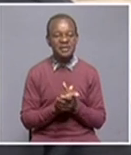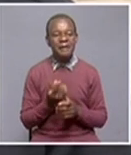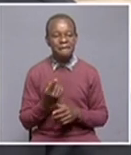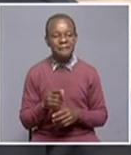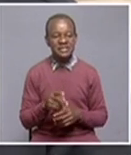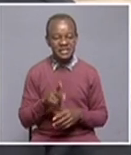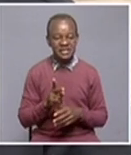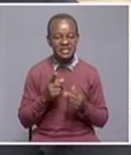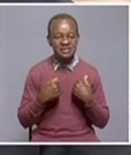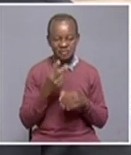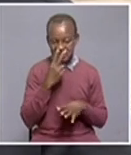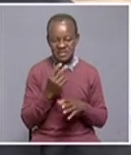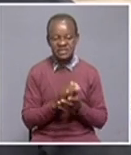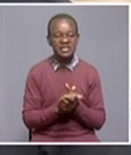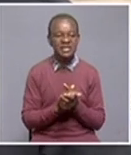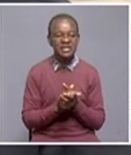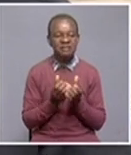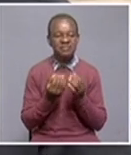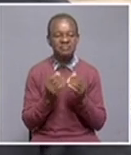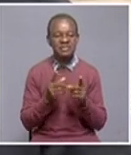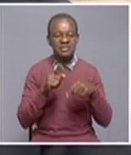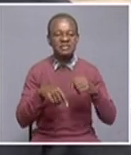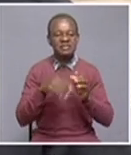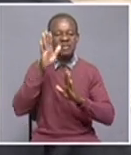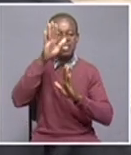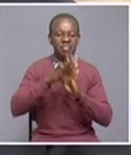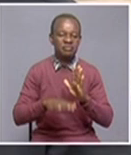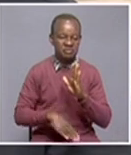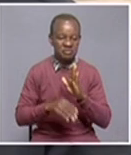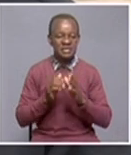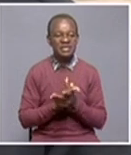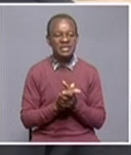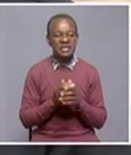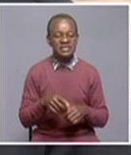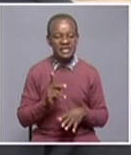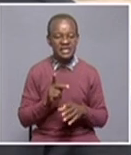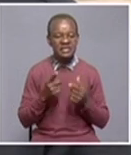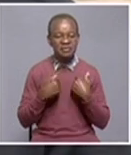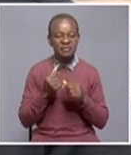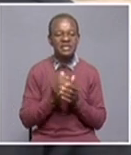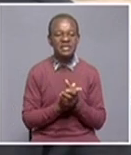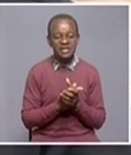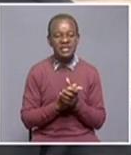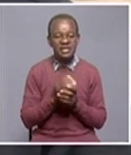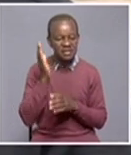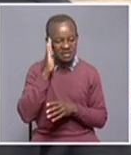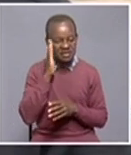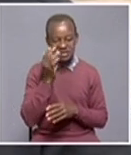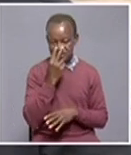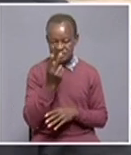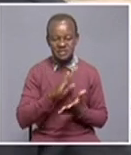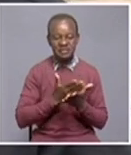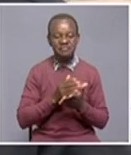disruptions, pertaining to, outbreak of locust, pest, floods, and so on. But I think at the end of the